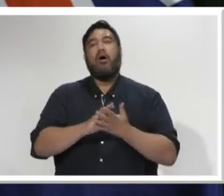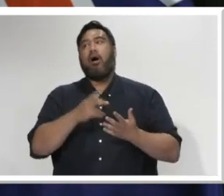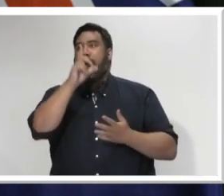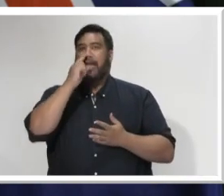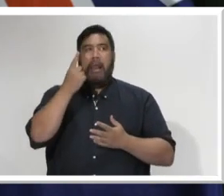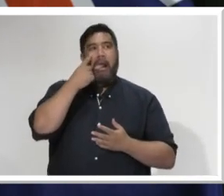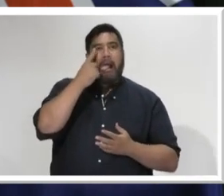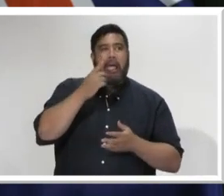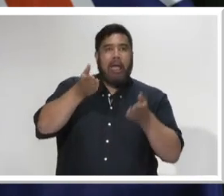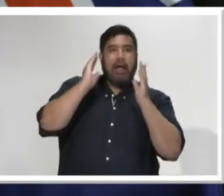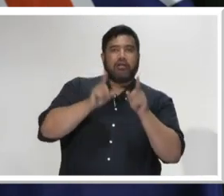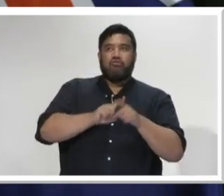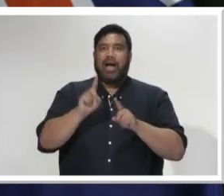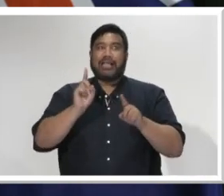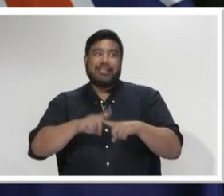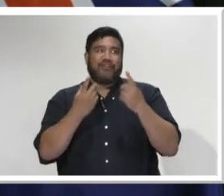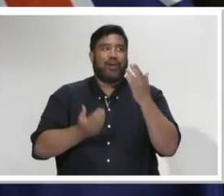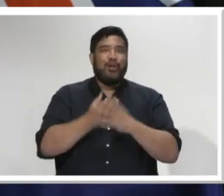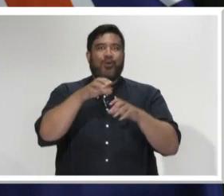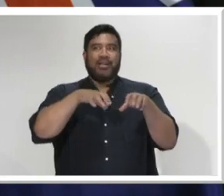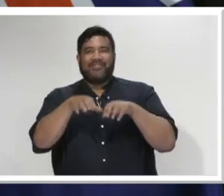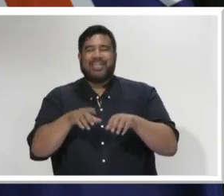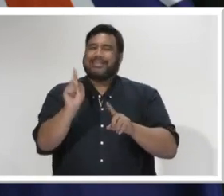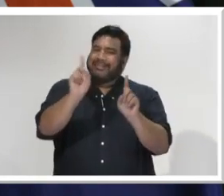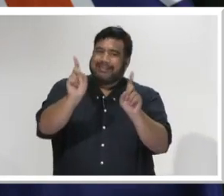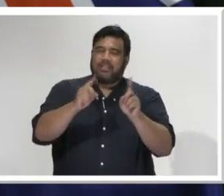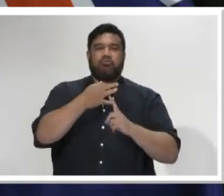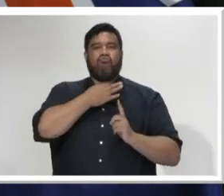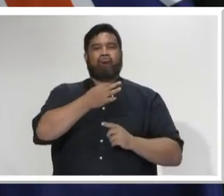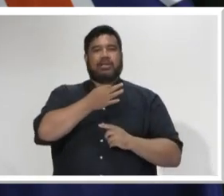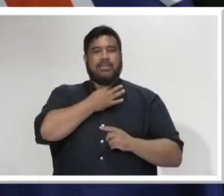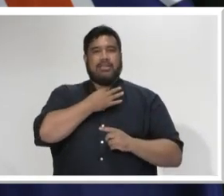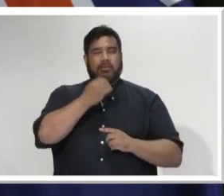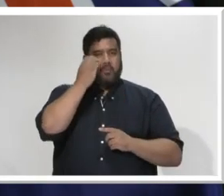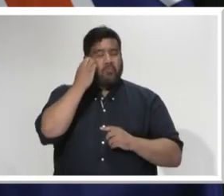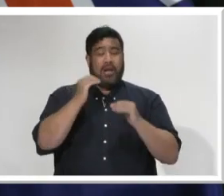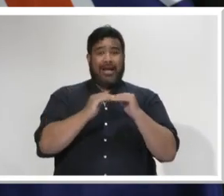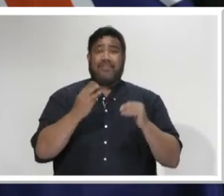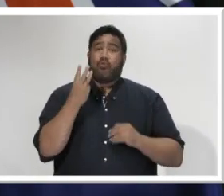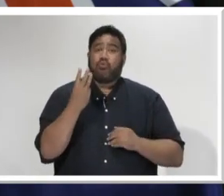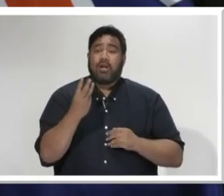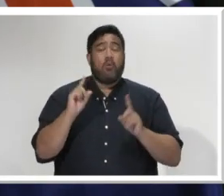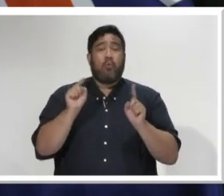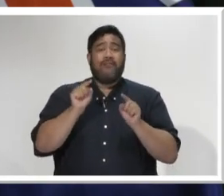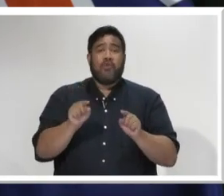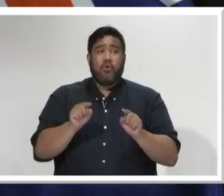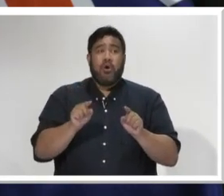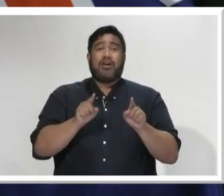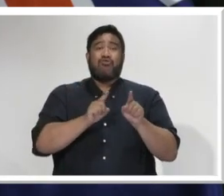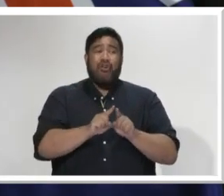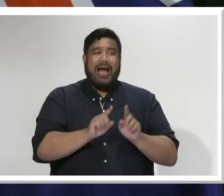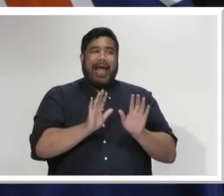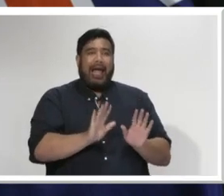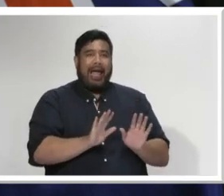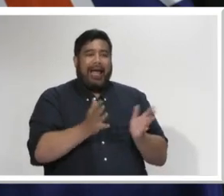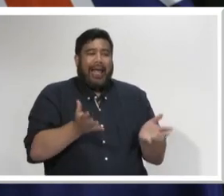done before. It is too risky. The whole point at this level is to continue to really reduce down, as I've said